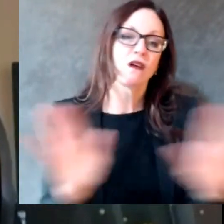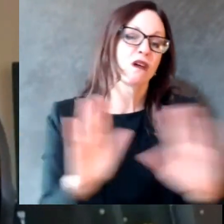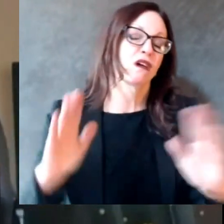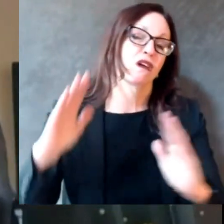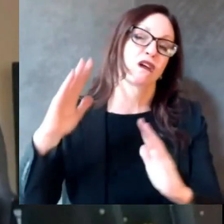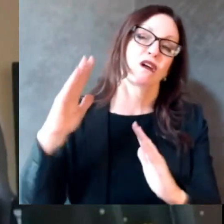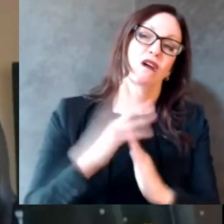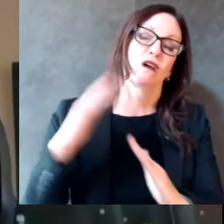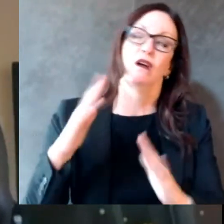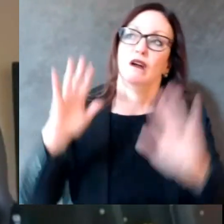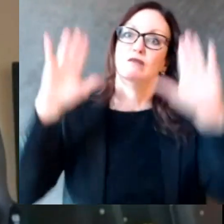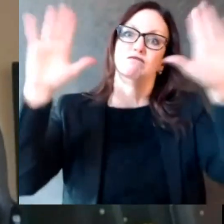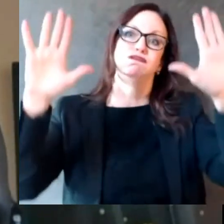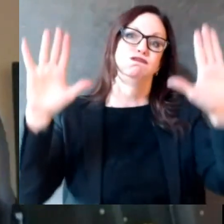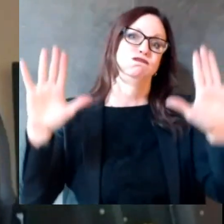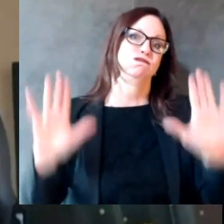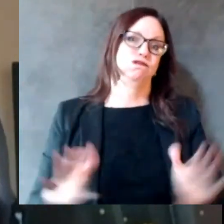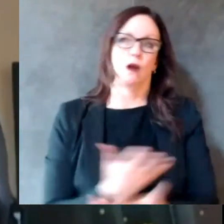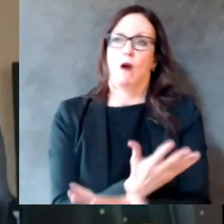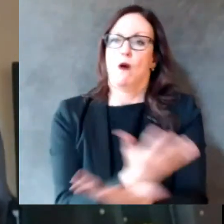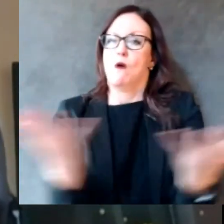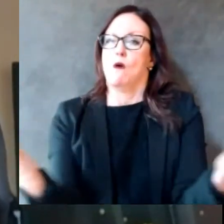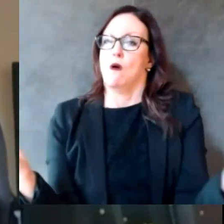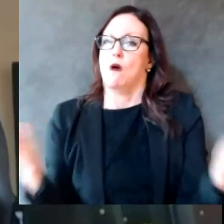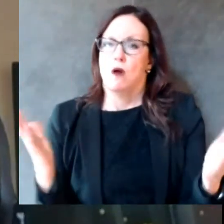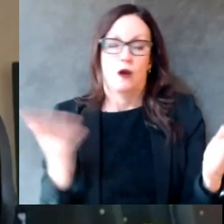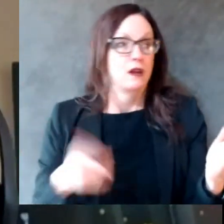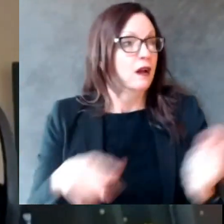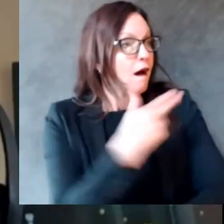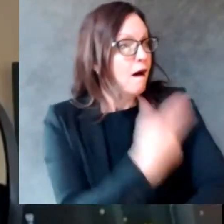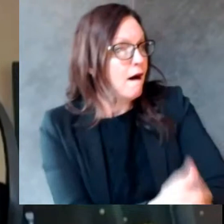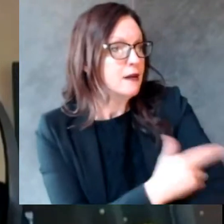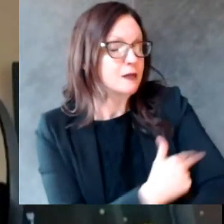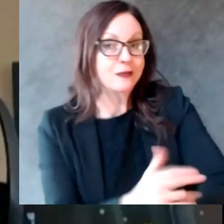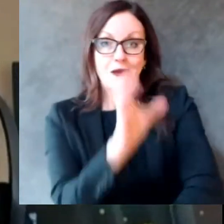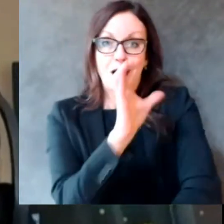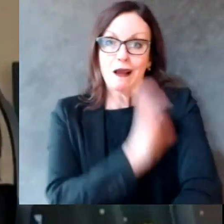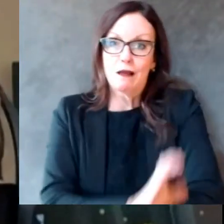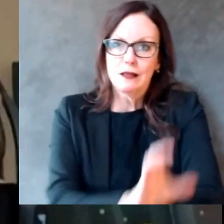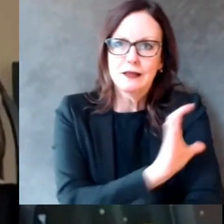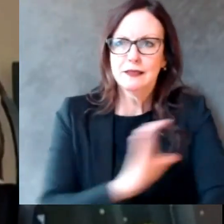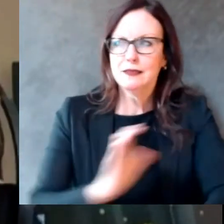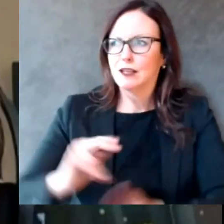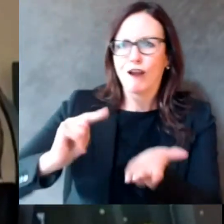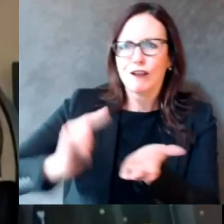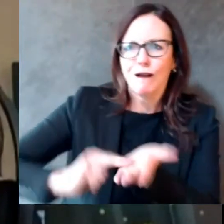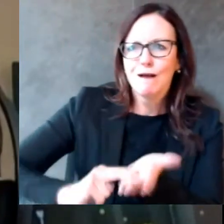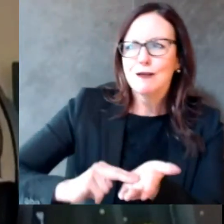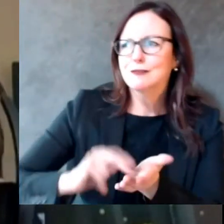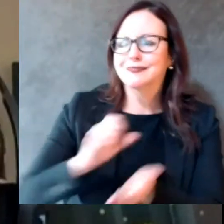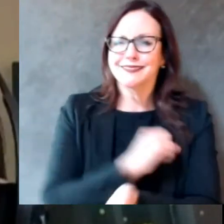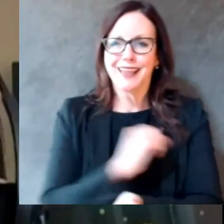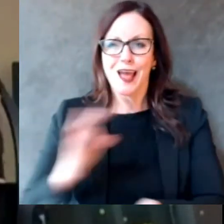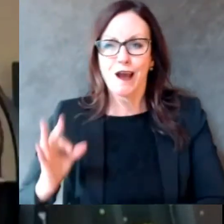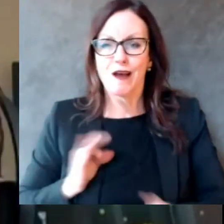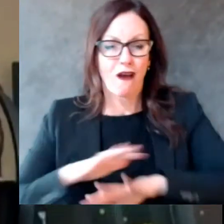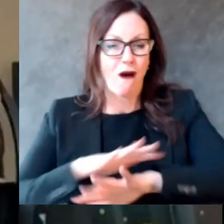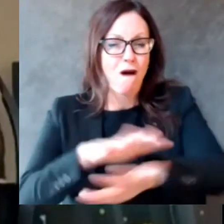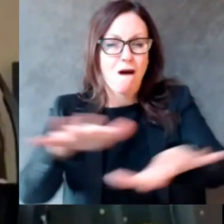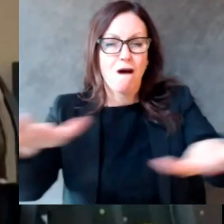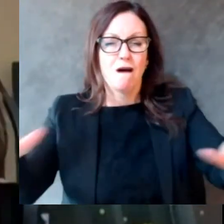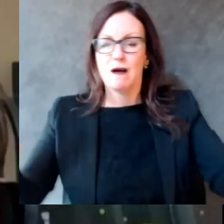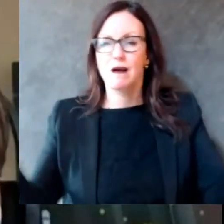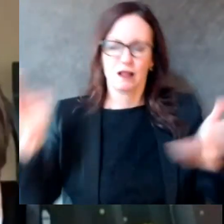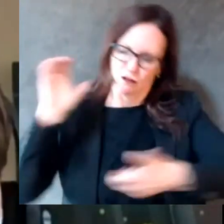health system, and they're in a metro area, and when one clinic opens a 10-dose vial